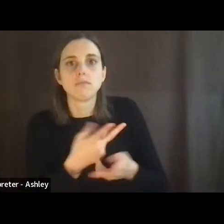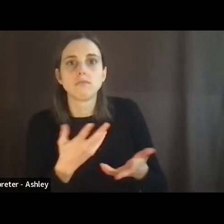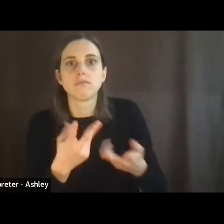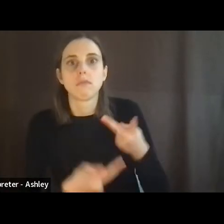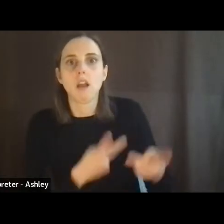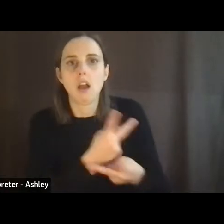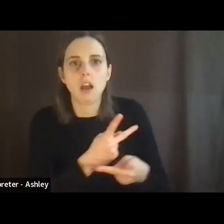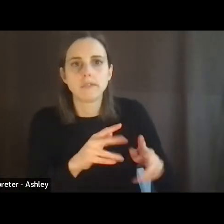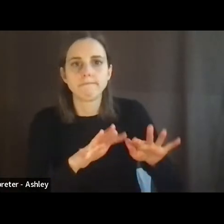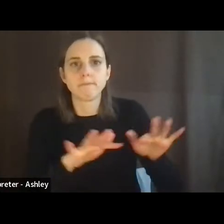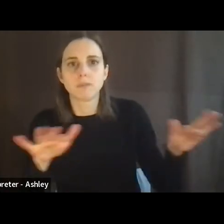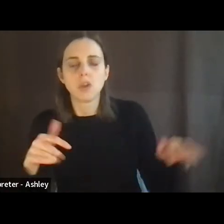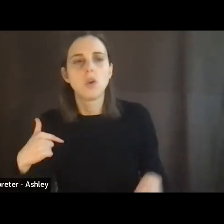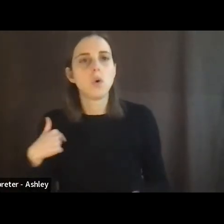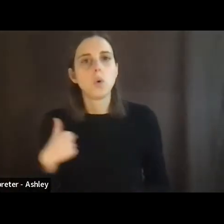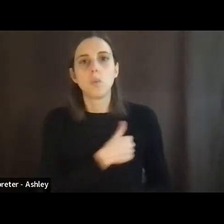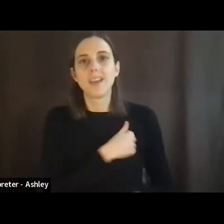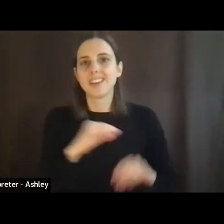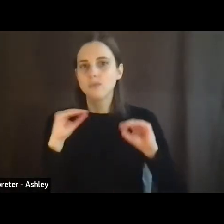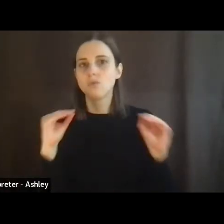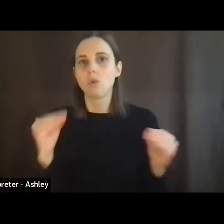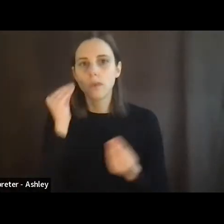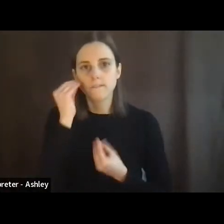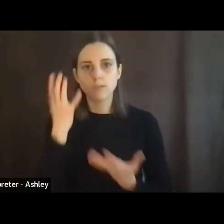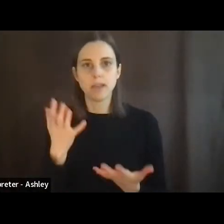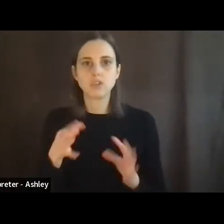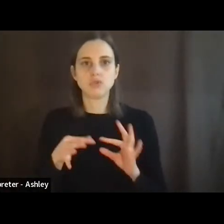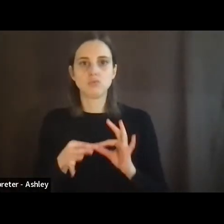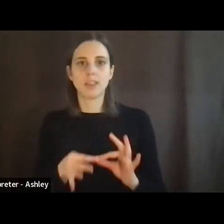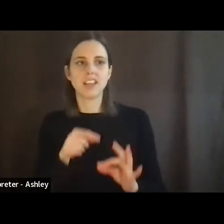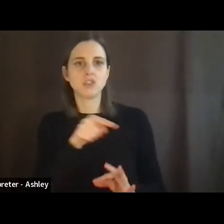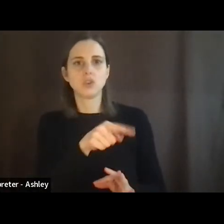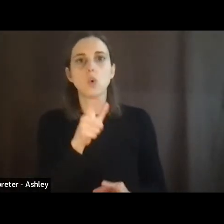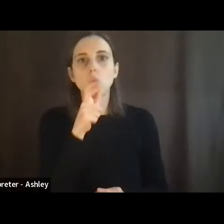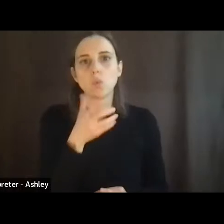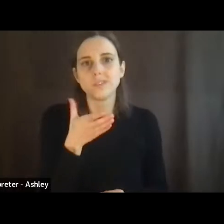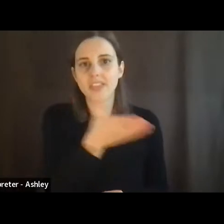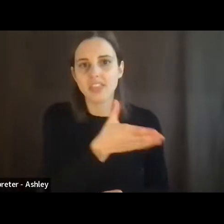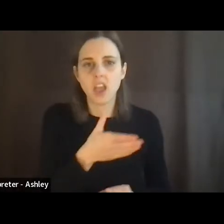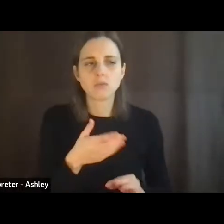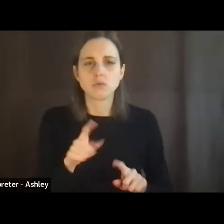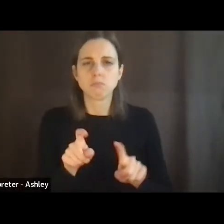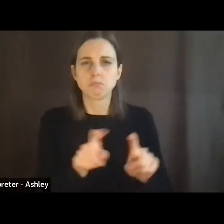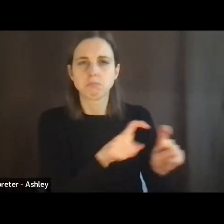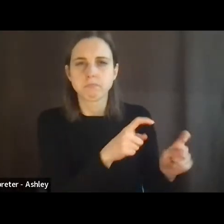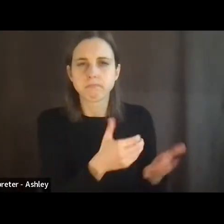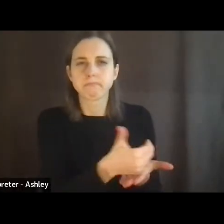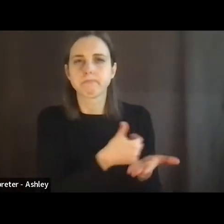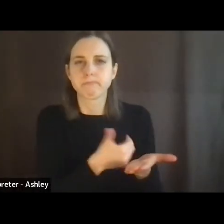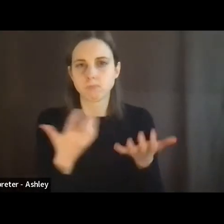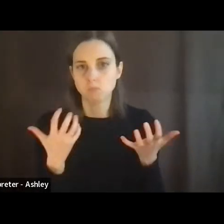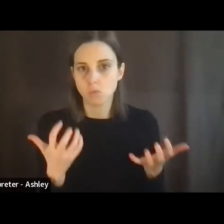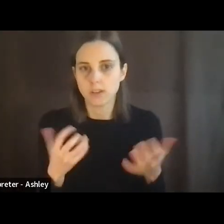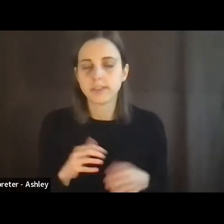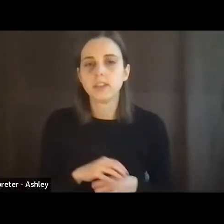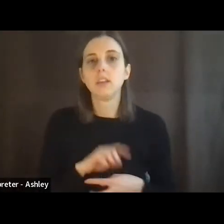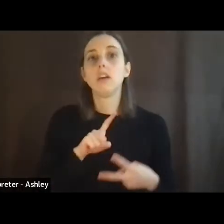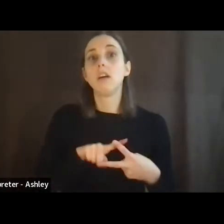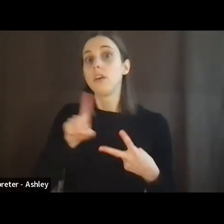there, just to say that there's a lot of development and a desire to serve it. And then the other piece